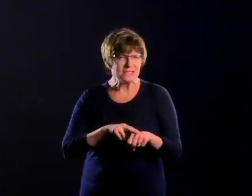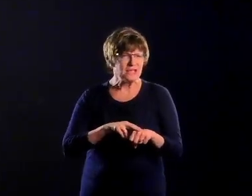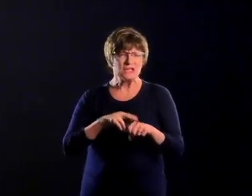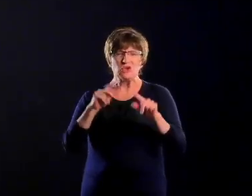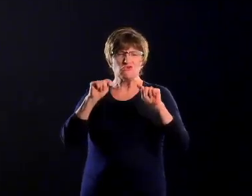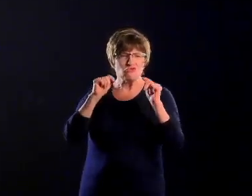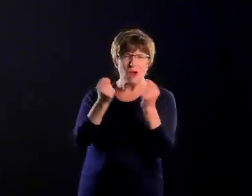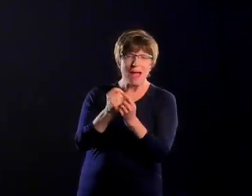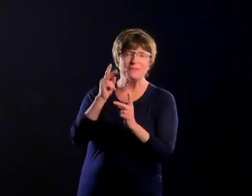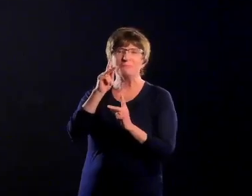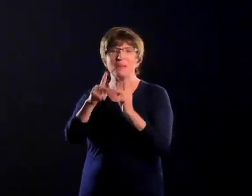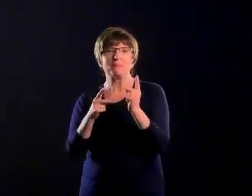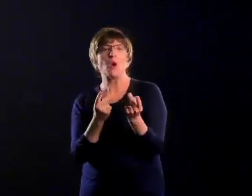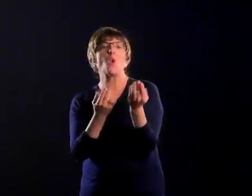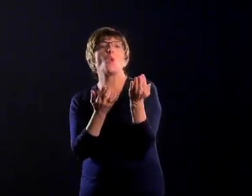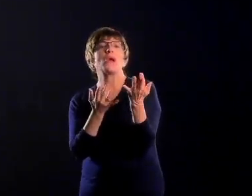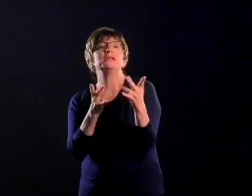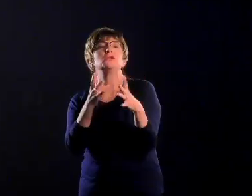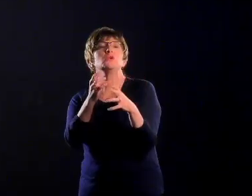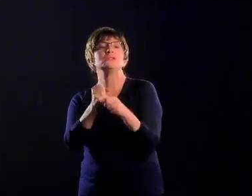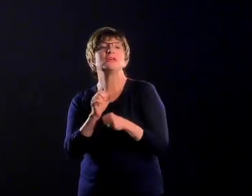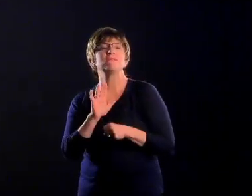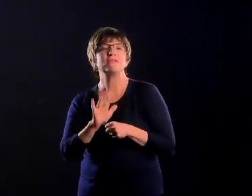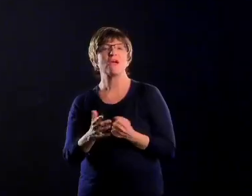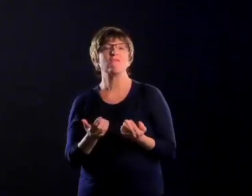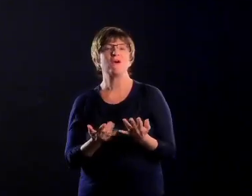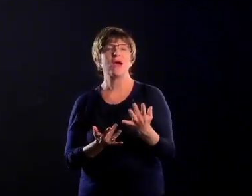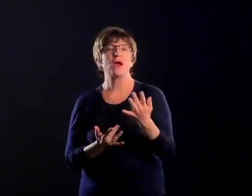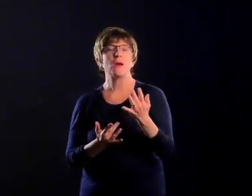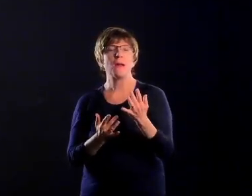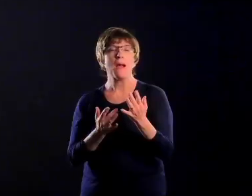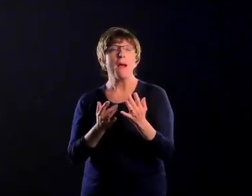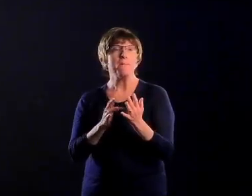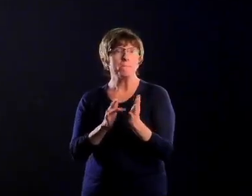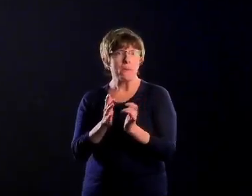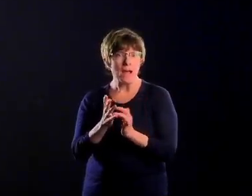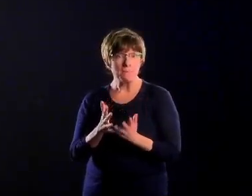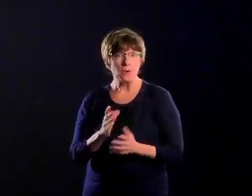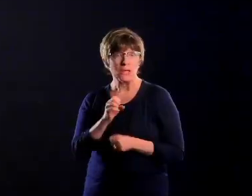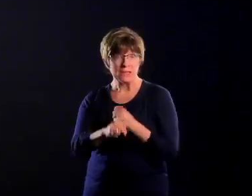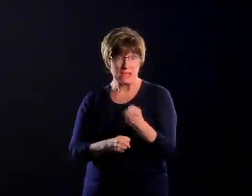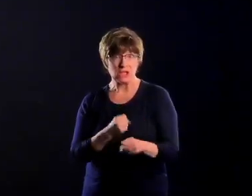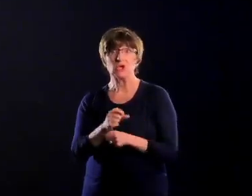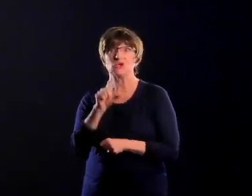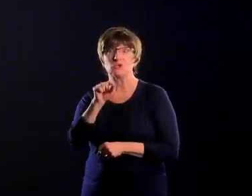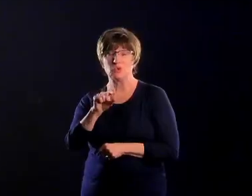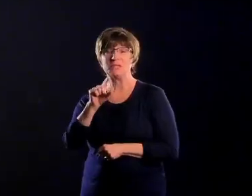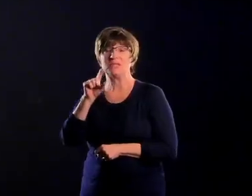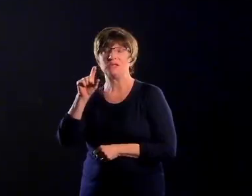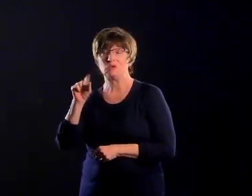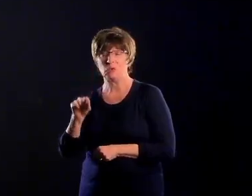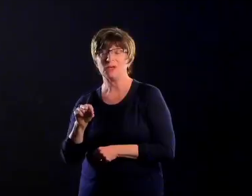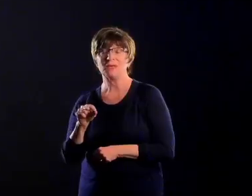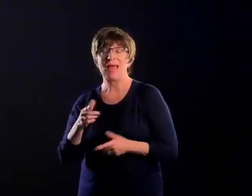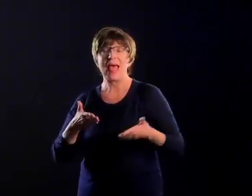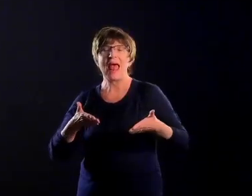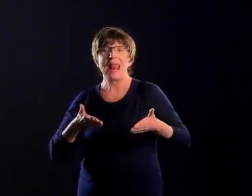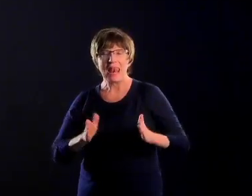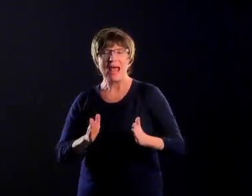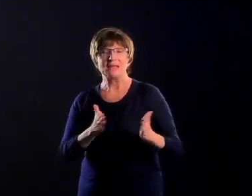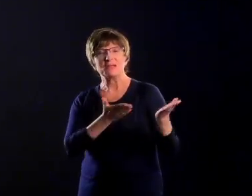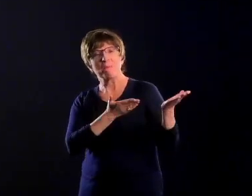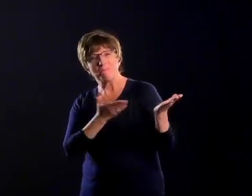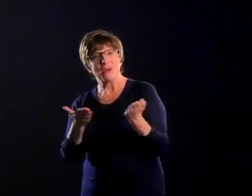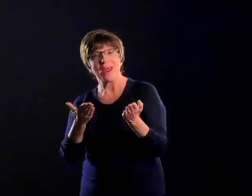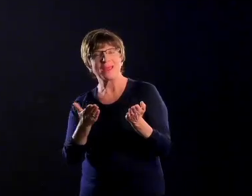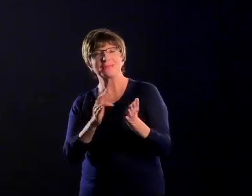languages waiting to receive their Fire Bible in the year 2020. Let us bring the Fire Bible to them